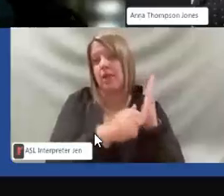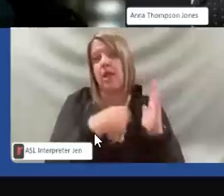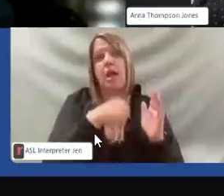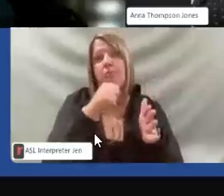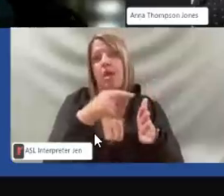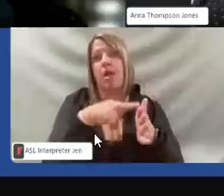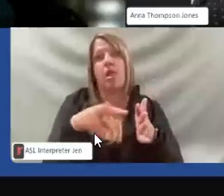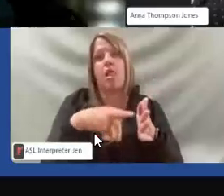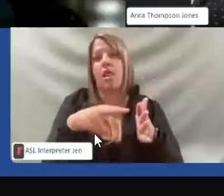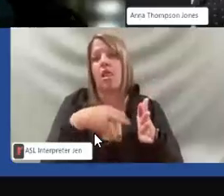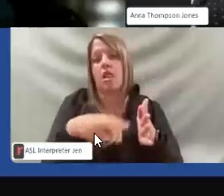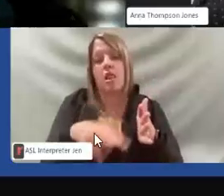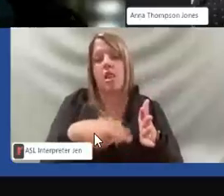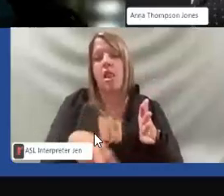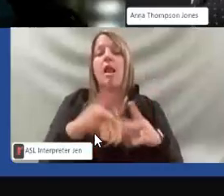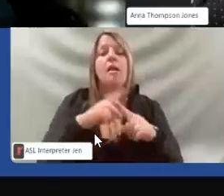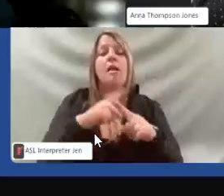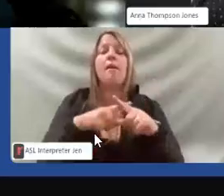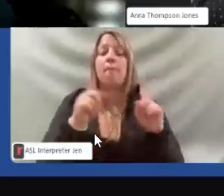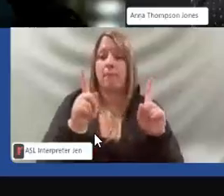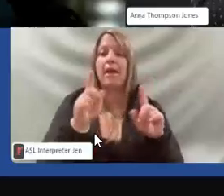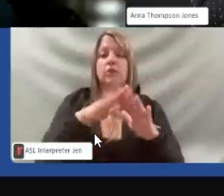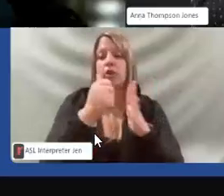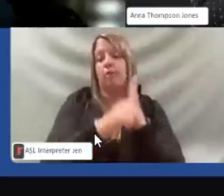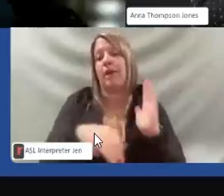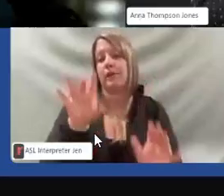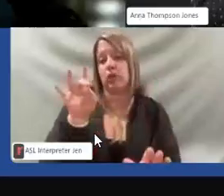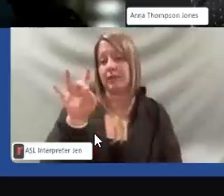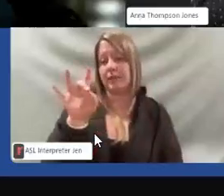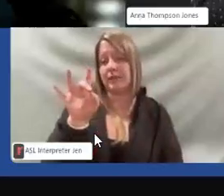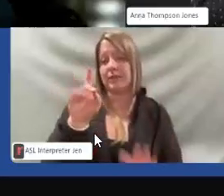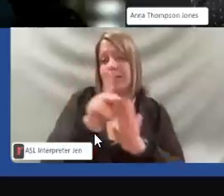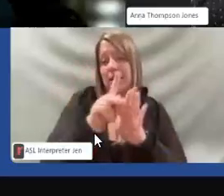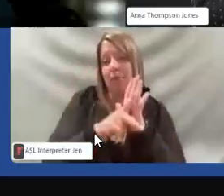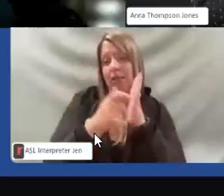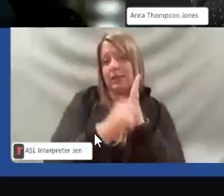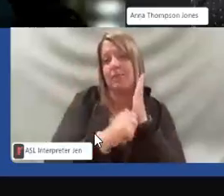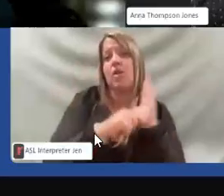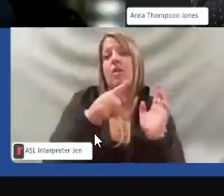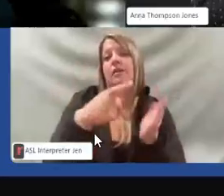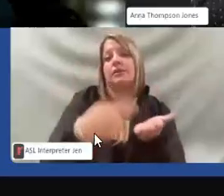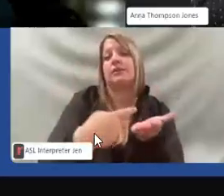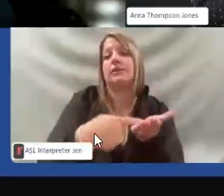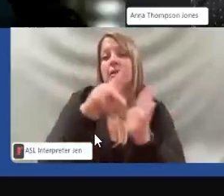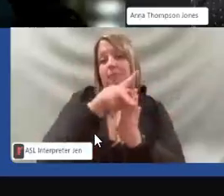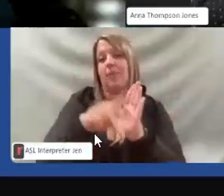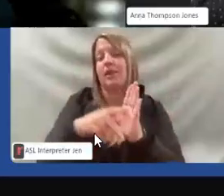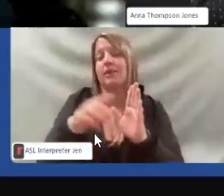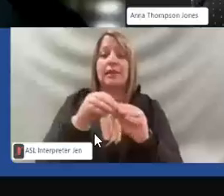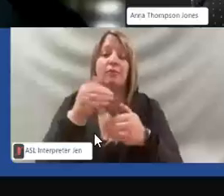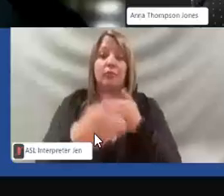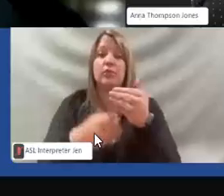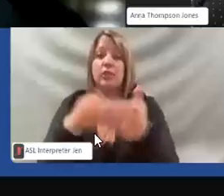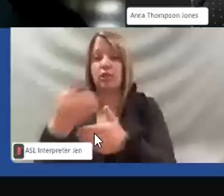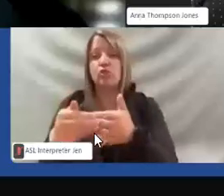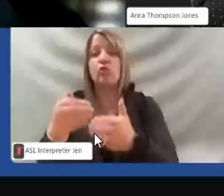it word for word for you, but it is on page 8 of the policy manual, and it talks about the policy and procedure.